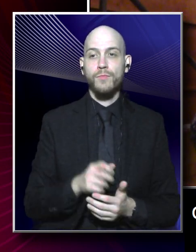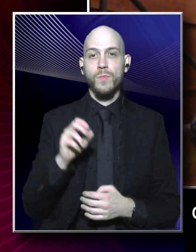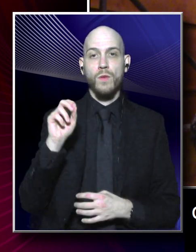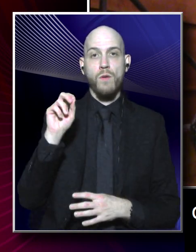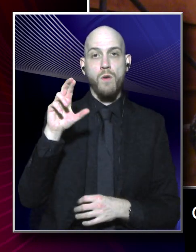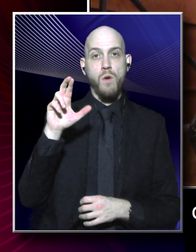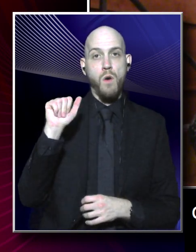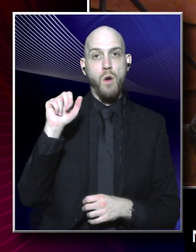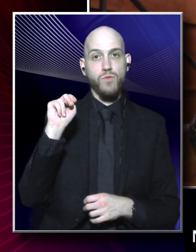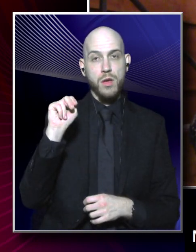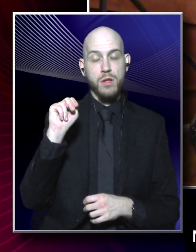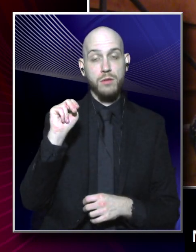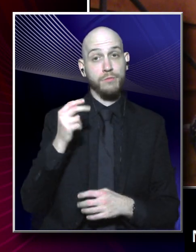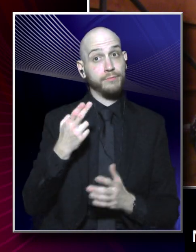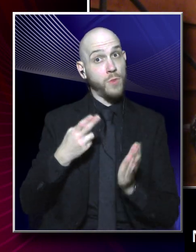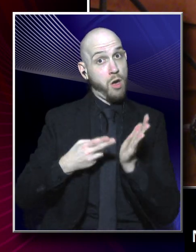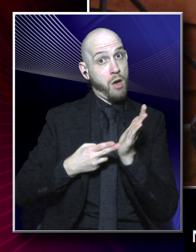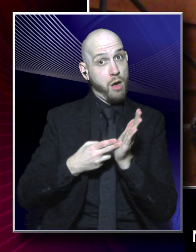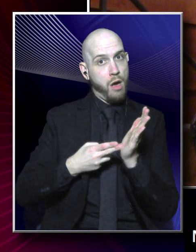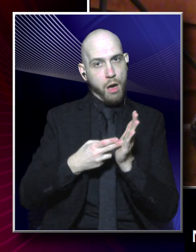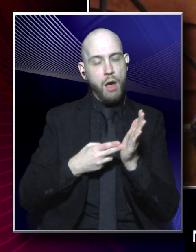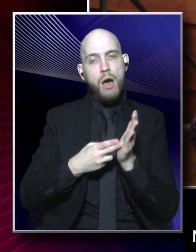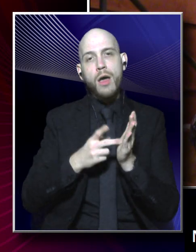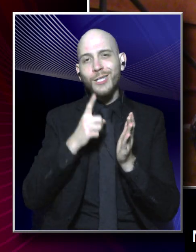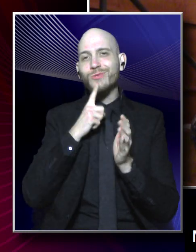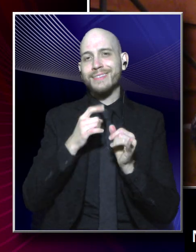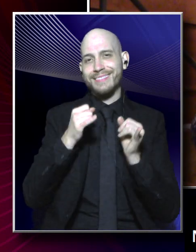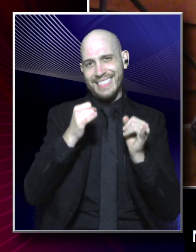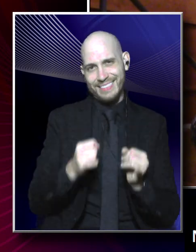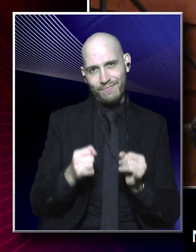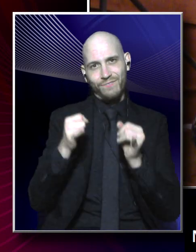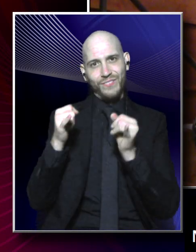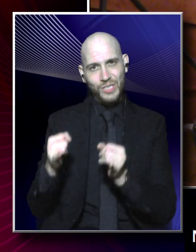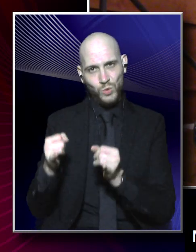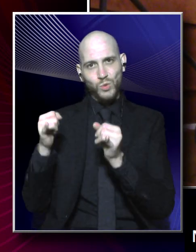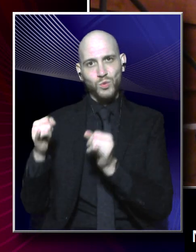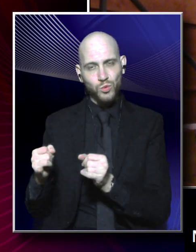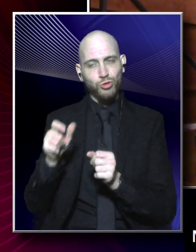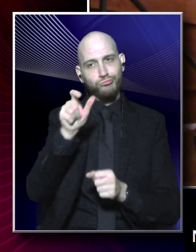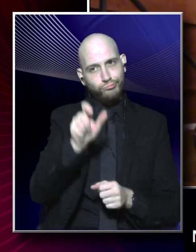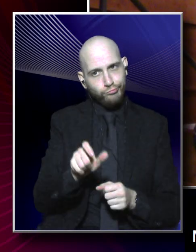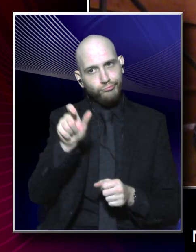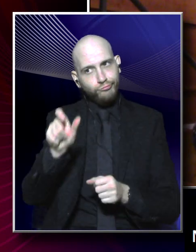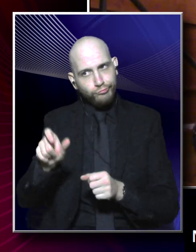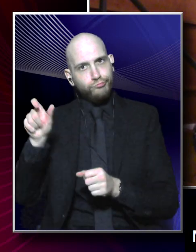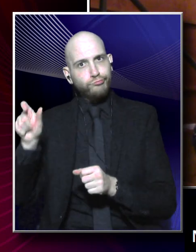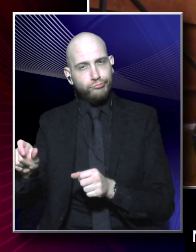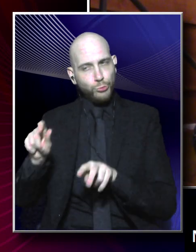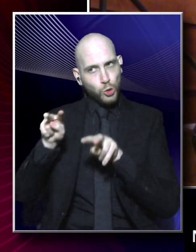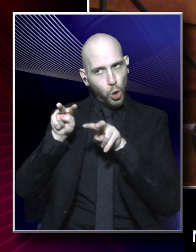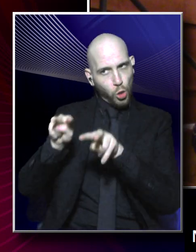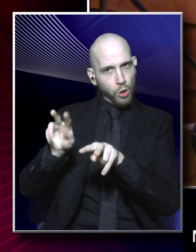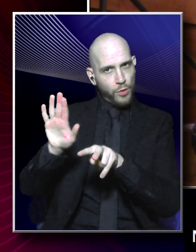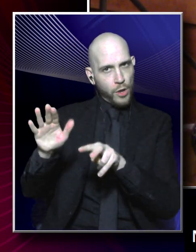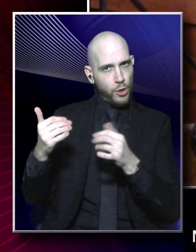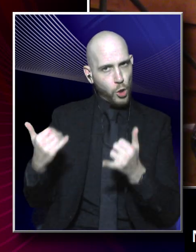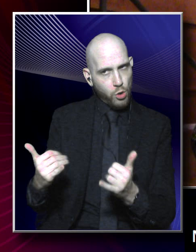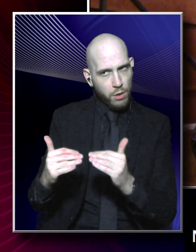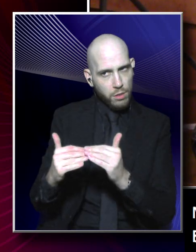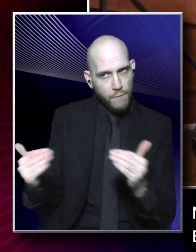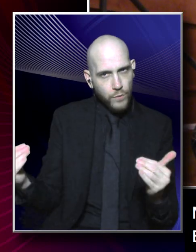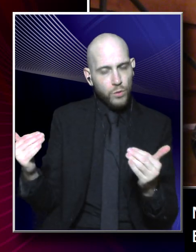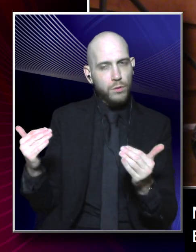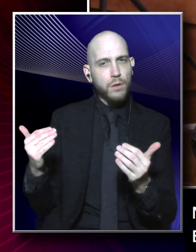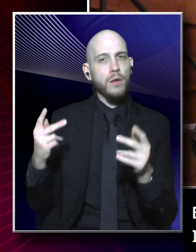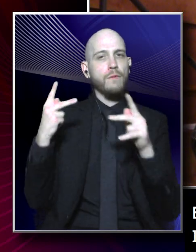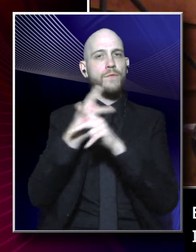look at it child by child and see where's each child at and then what we're going to do. the issue